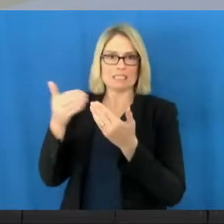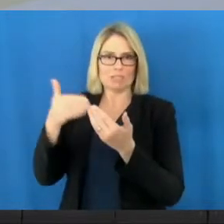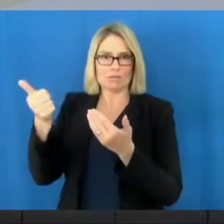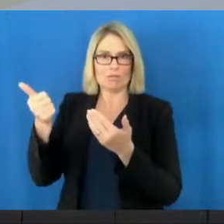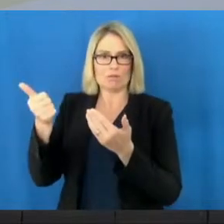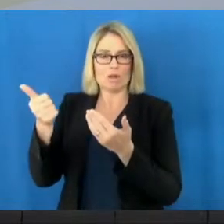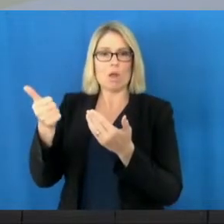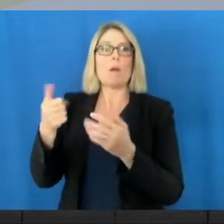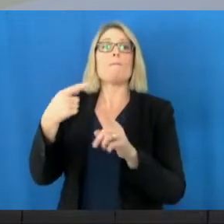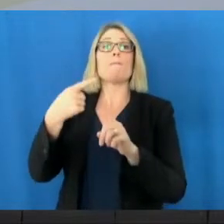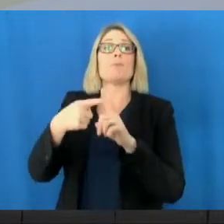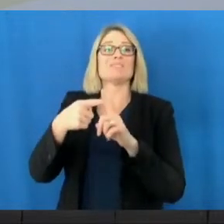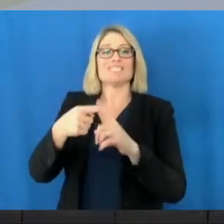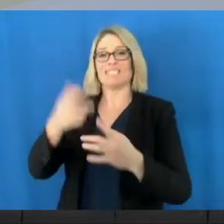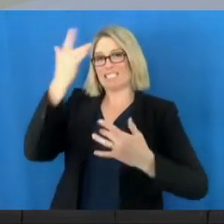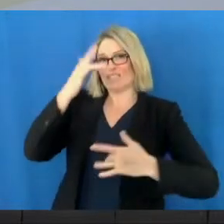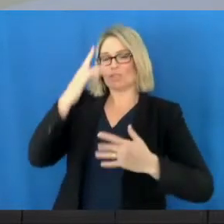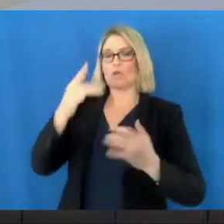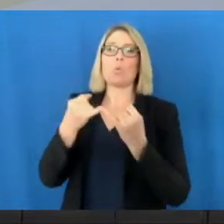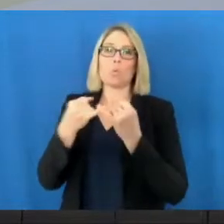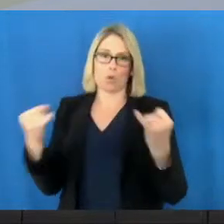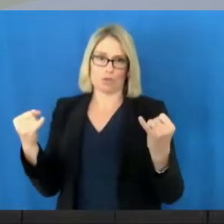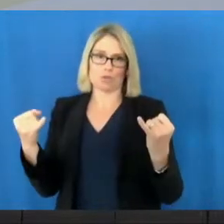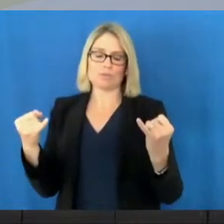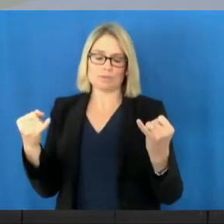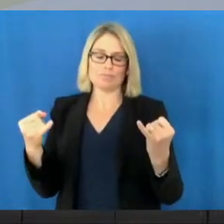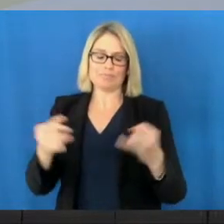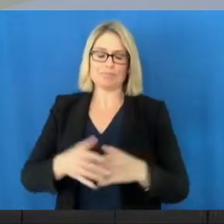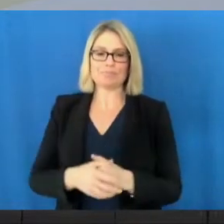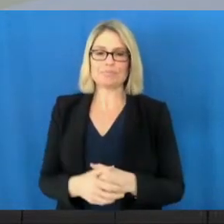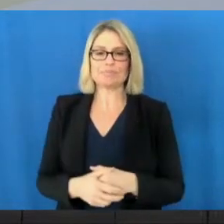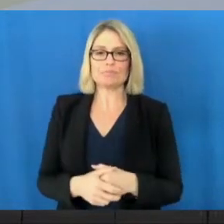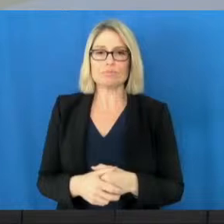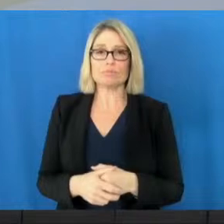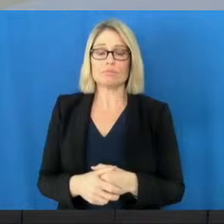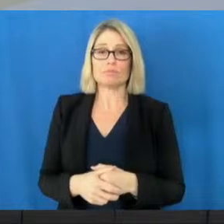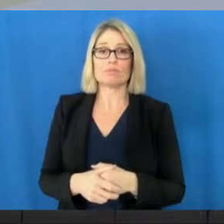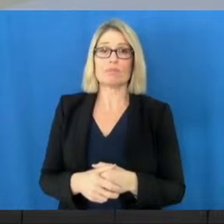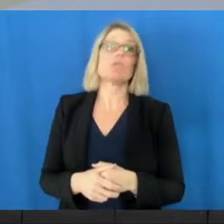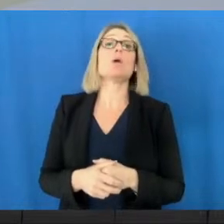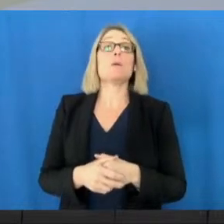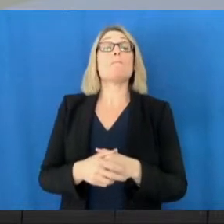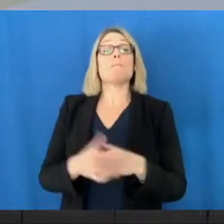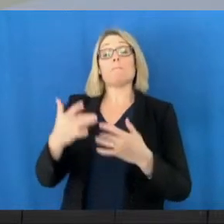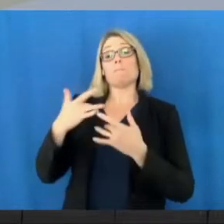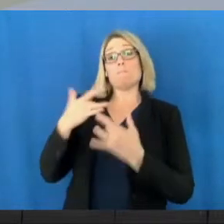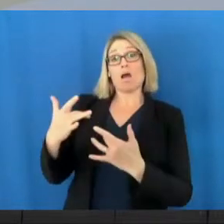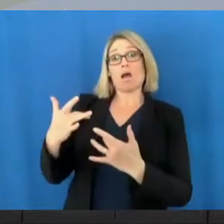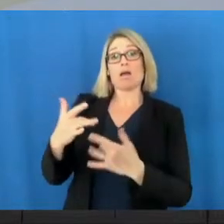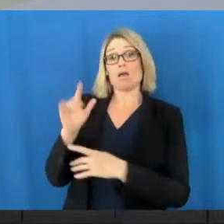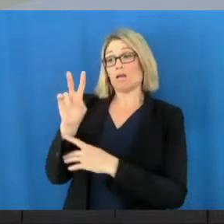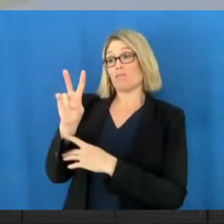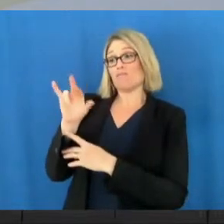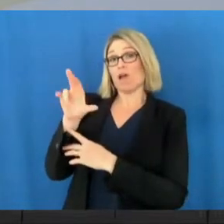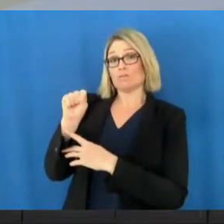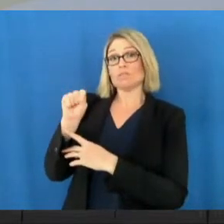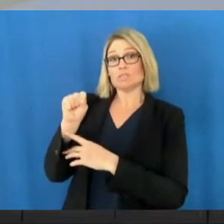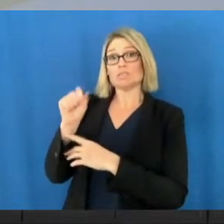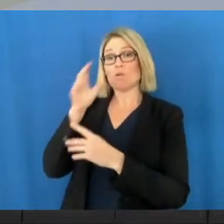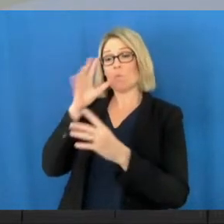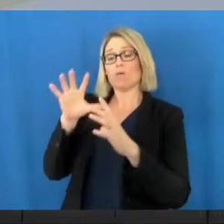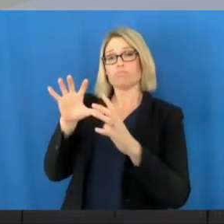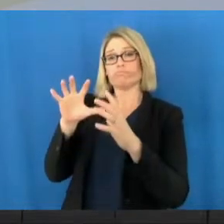more severe illness. While it is natural for viruses to mutate, it is incumbent